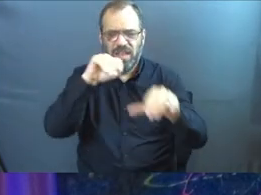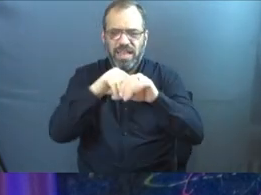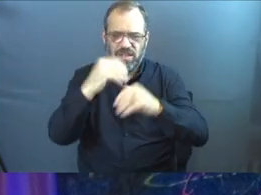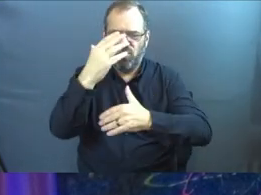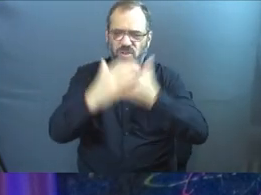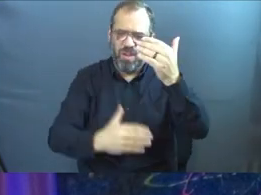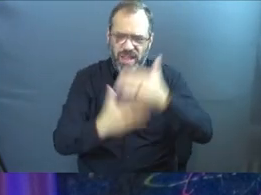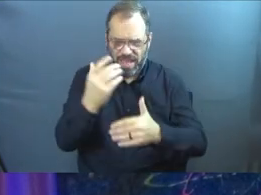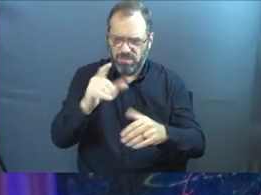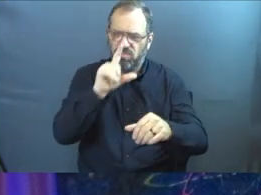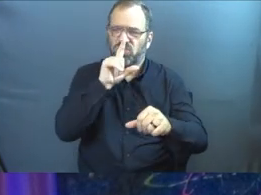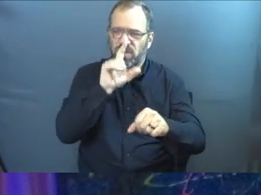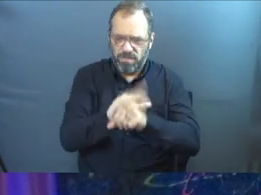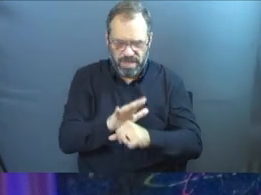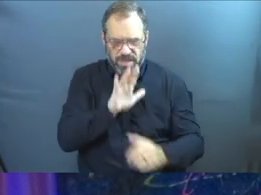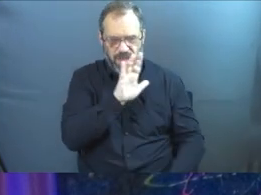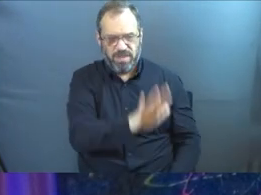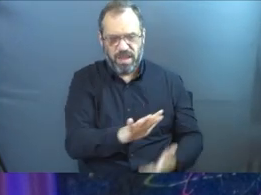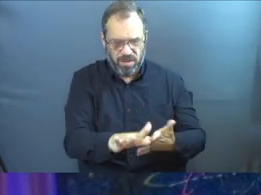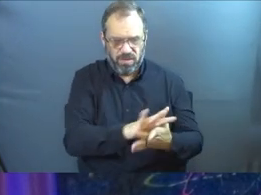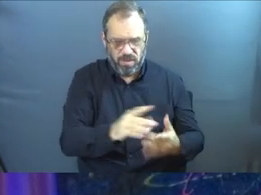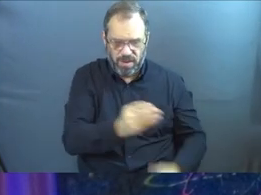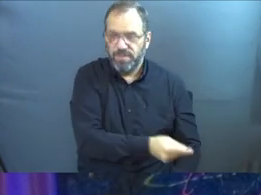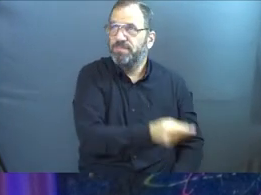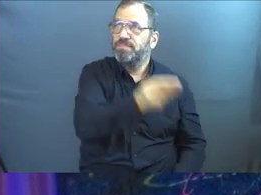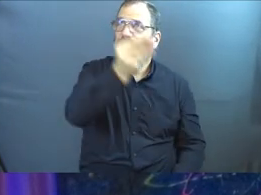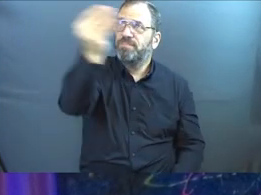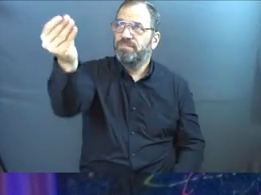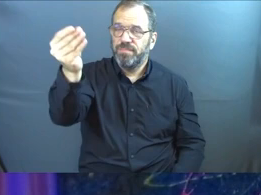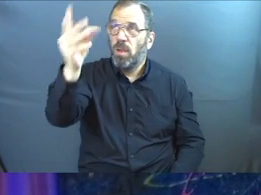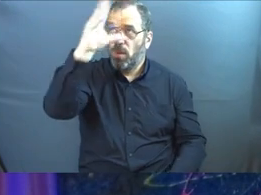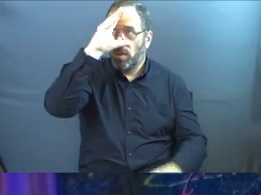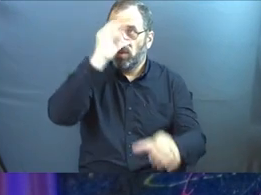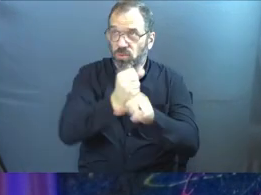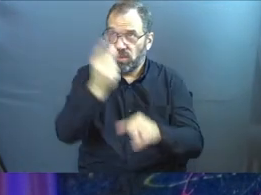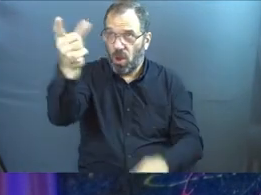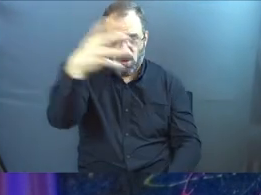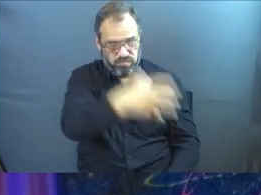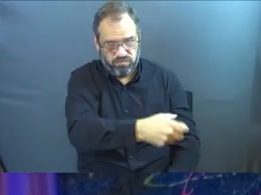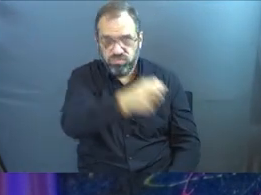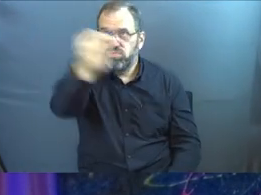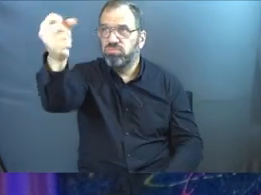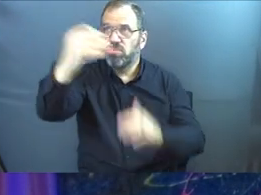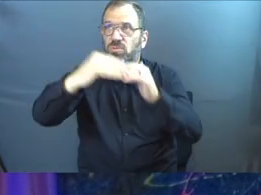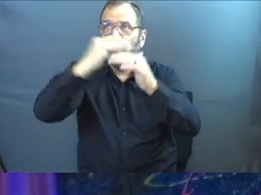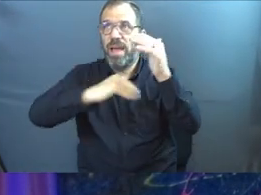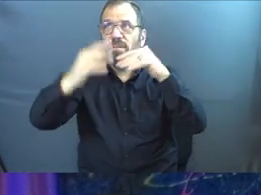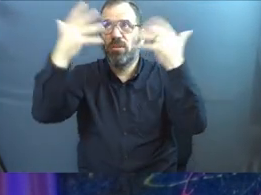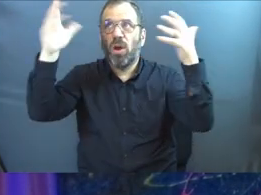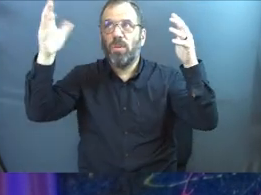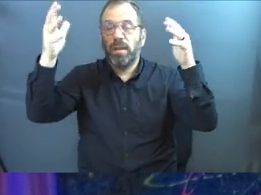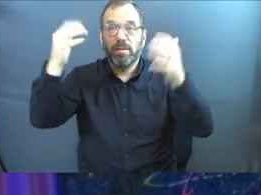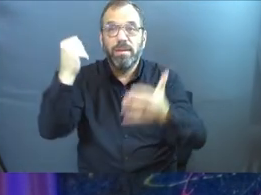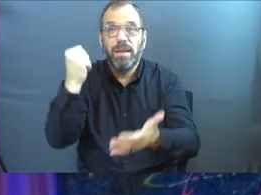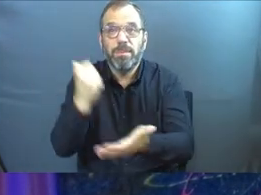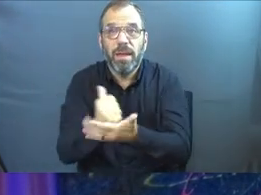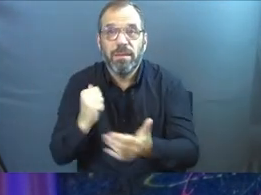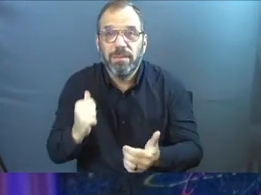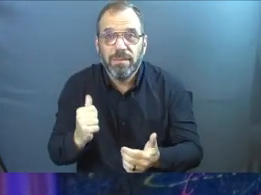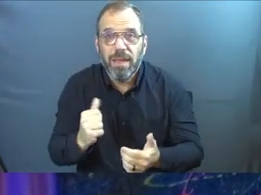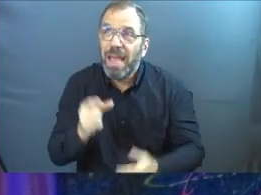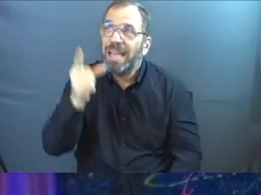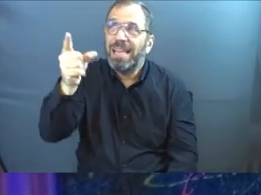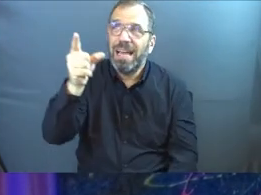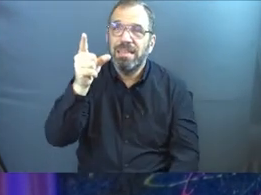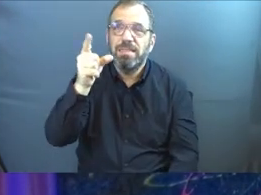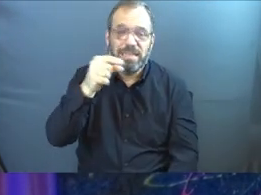your hands, we commit their spirit. We're going to trust that you've caught them on the other side. Amen? Because